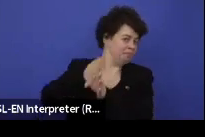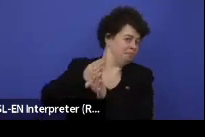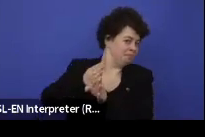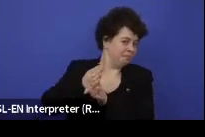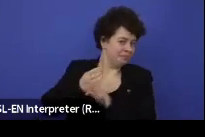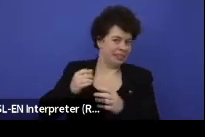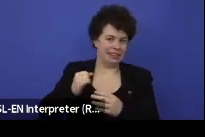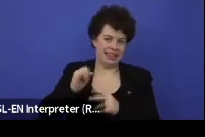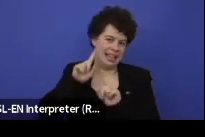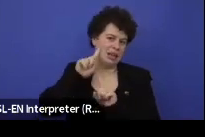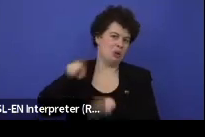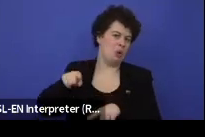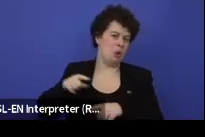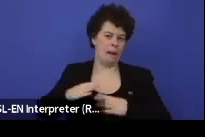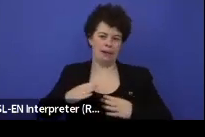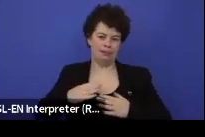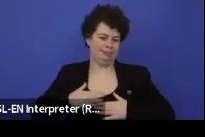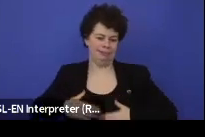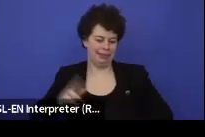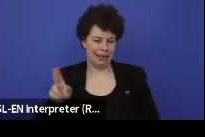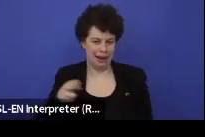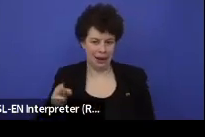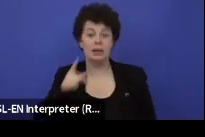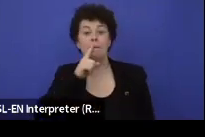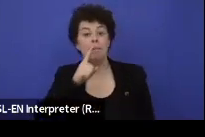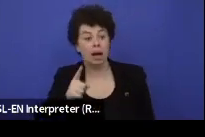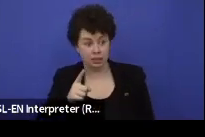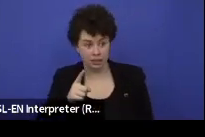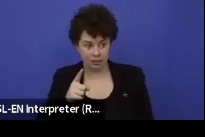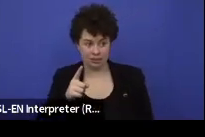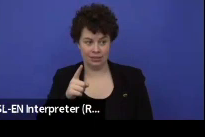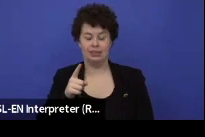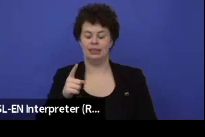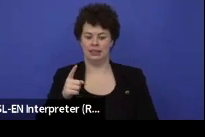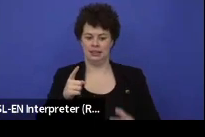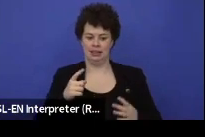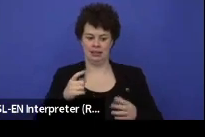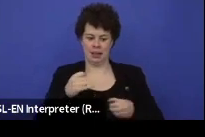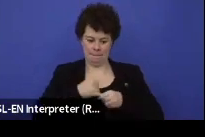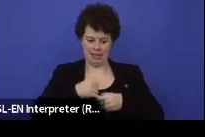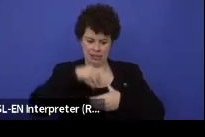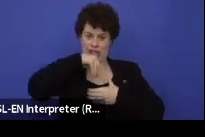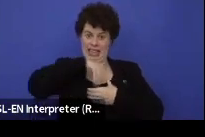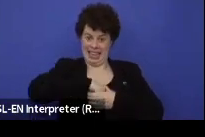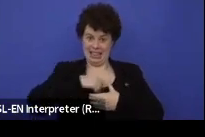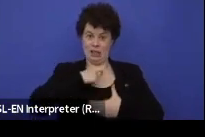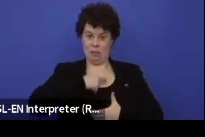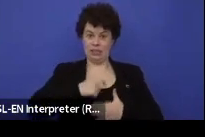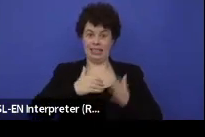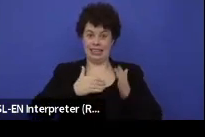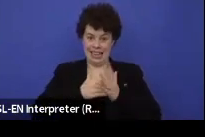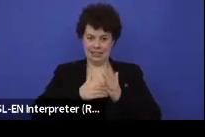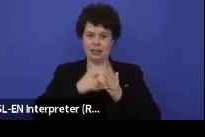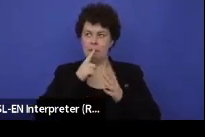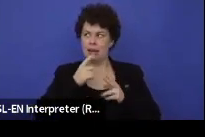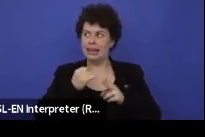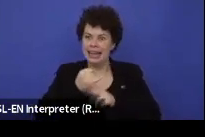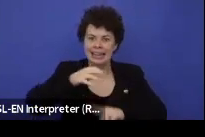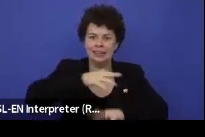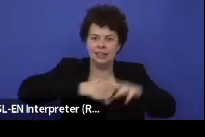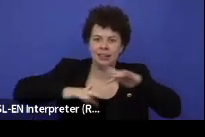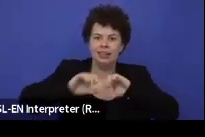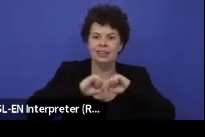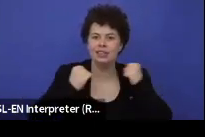menopause transition takes place within the person, experiences it within the society and